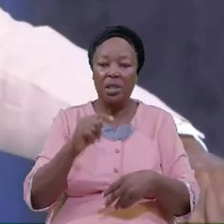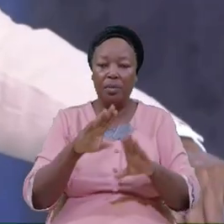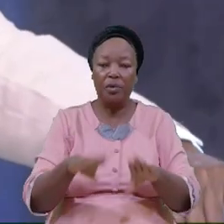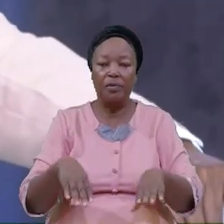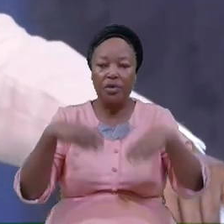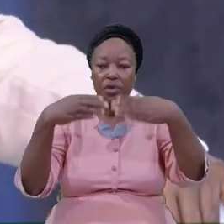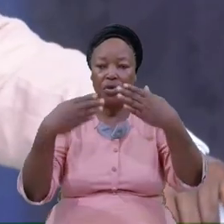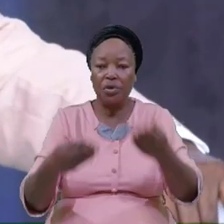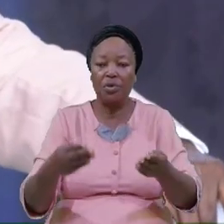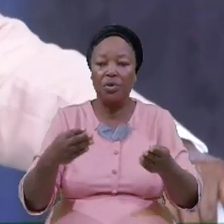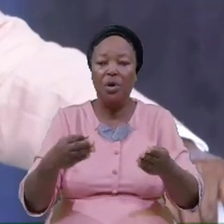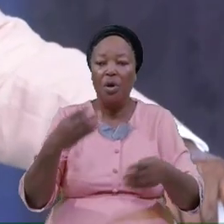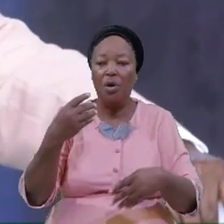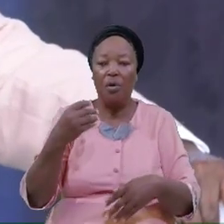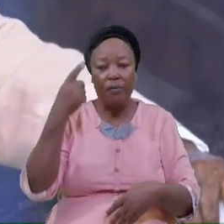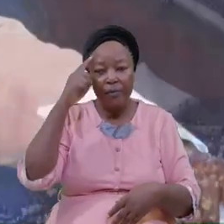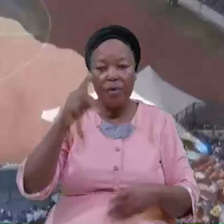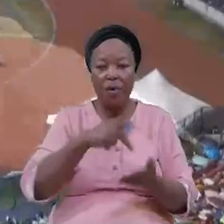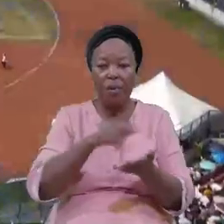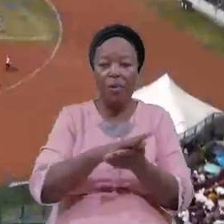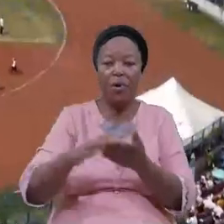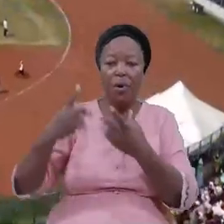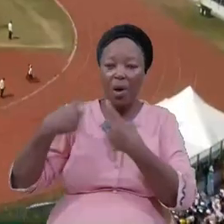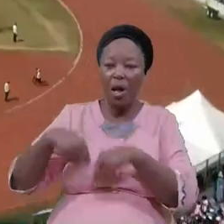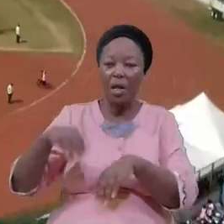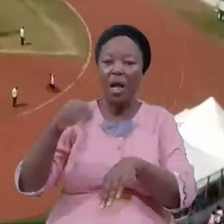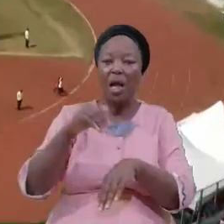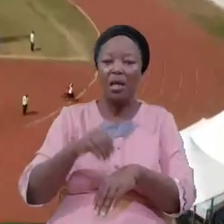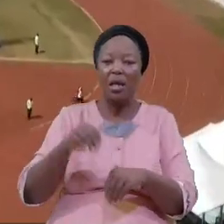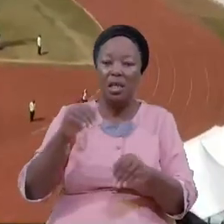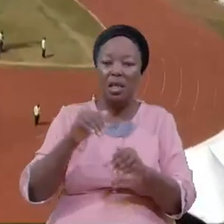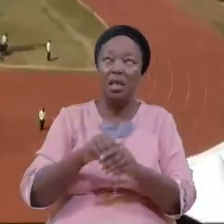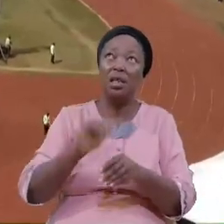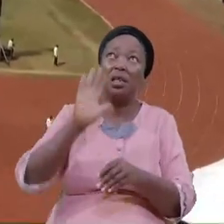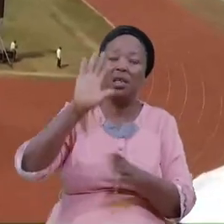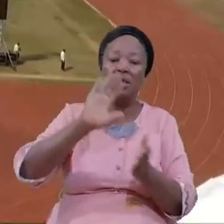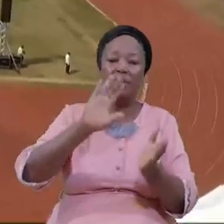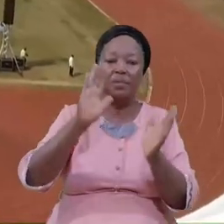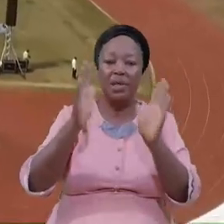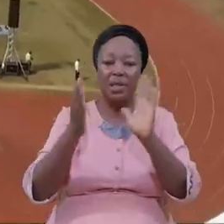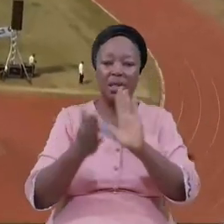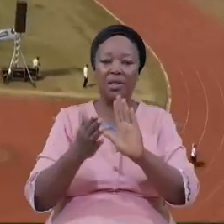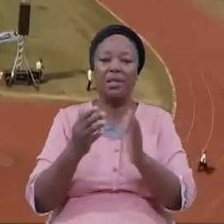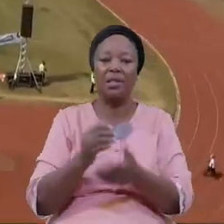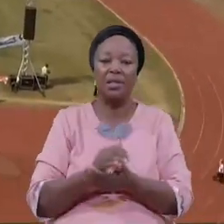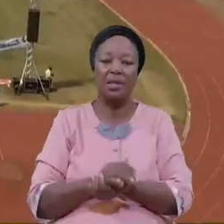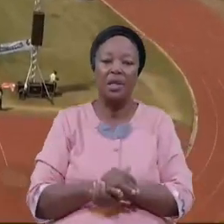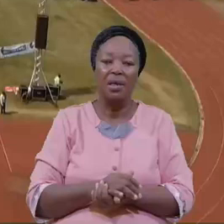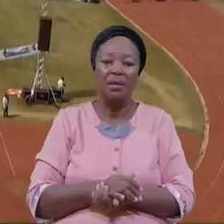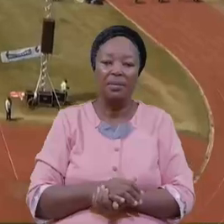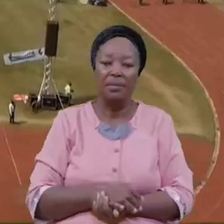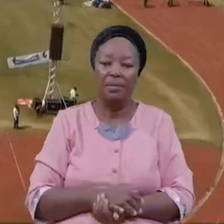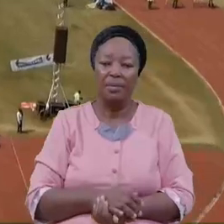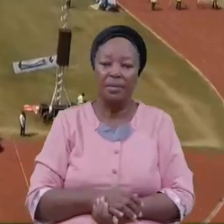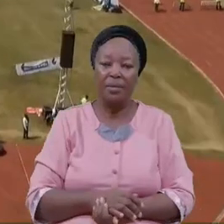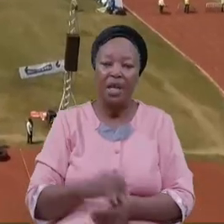pure heart at his at present. La provision d'un cœur pur au présent. At present,